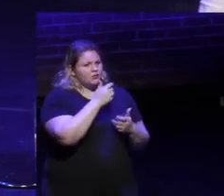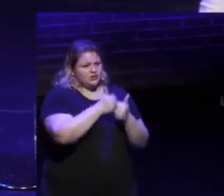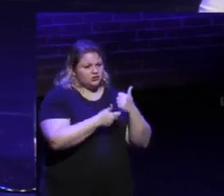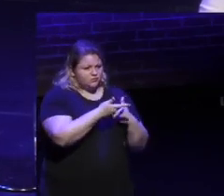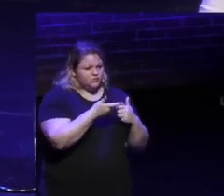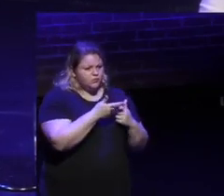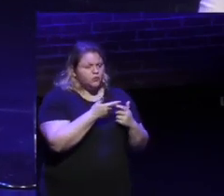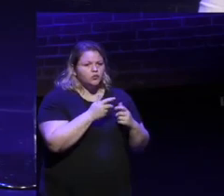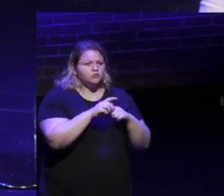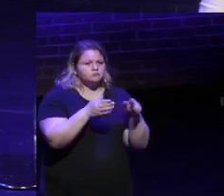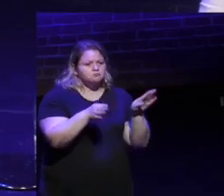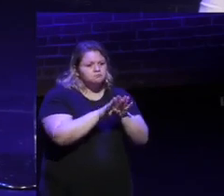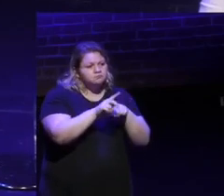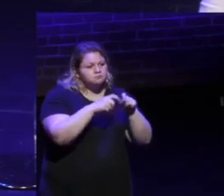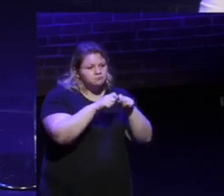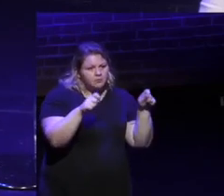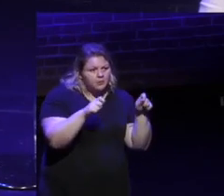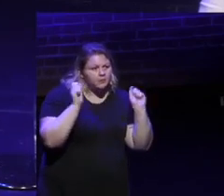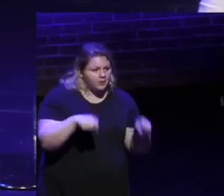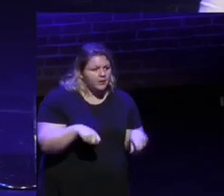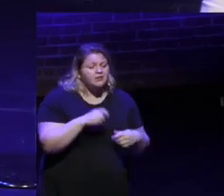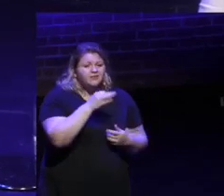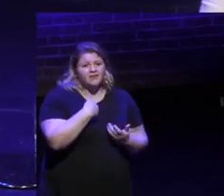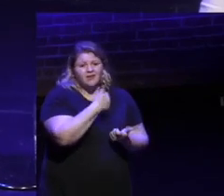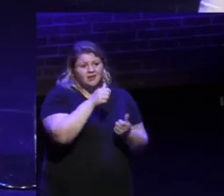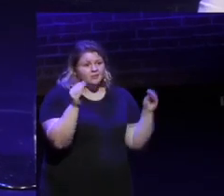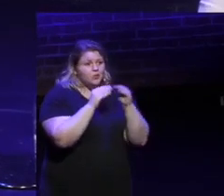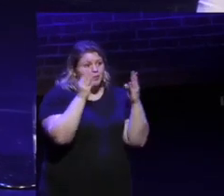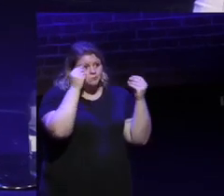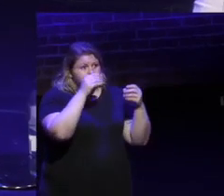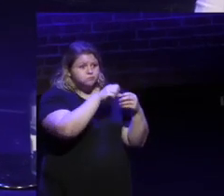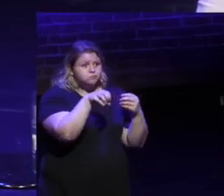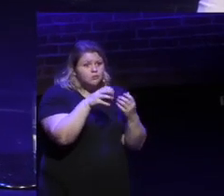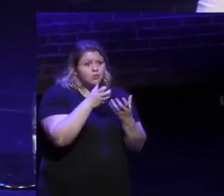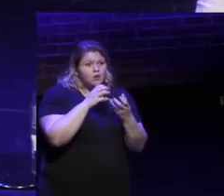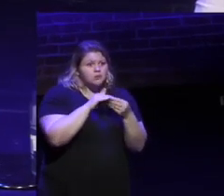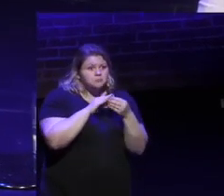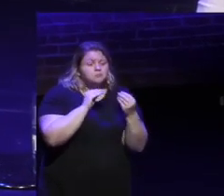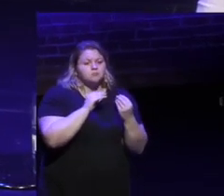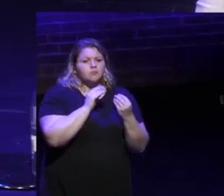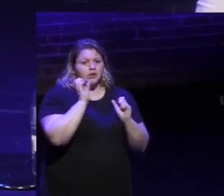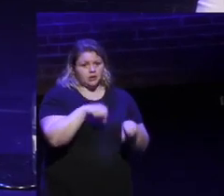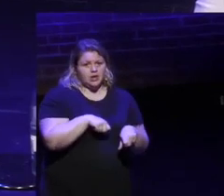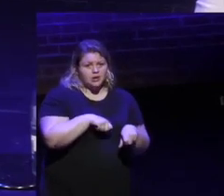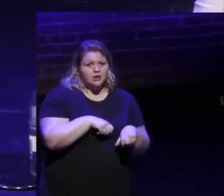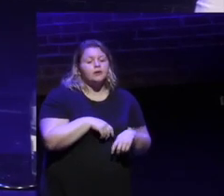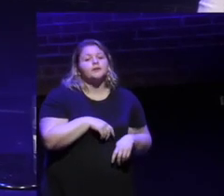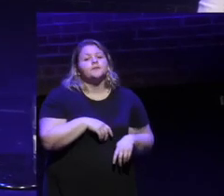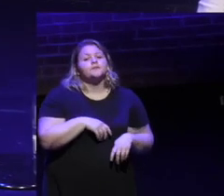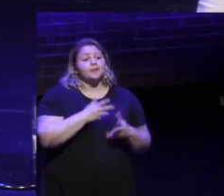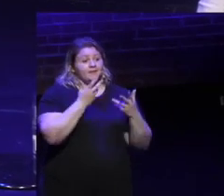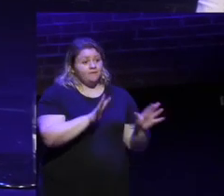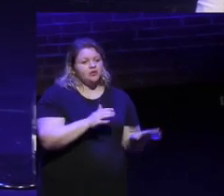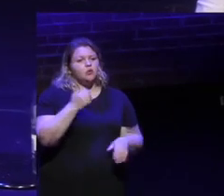thoughts, I invite you to share them. We can go down the line. And then I know we've got some exciting things that are happening